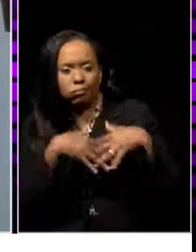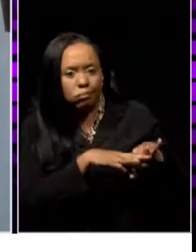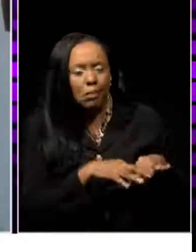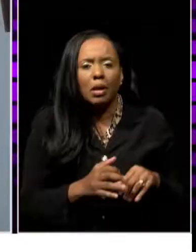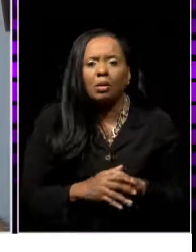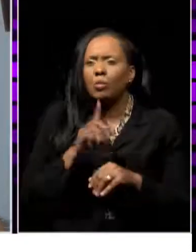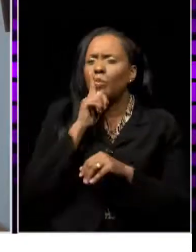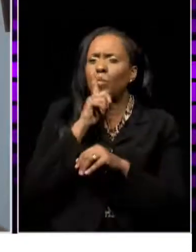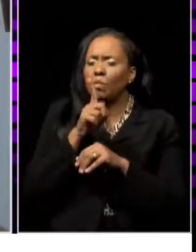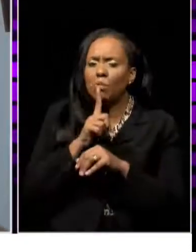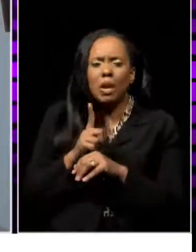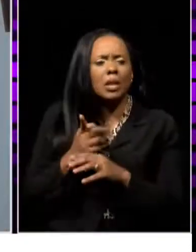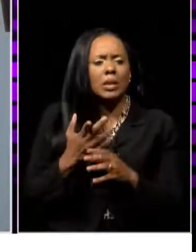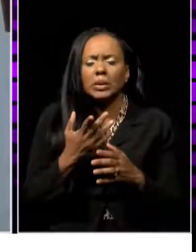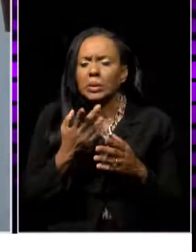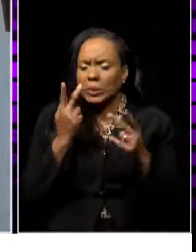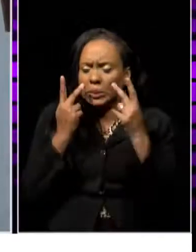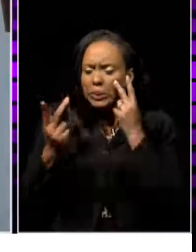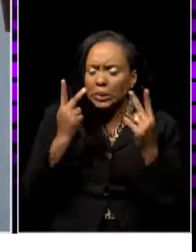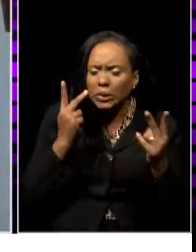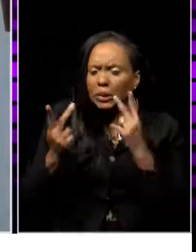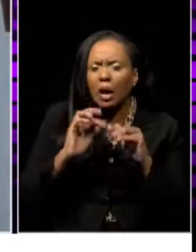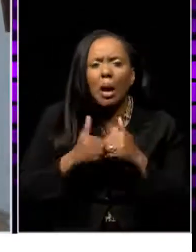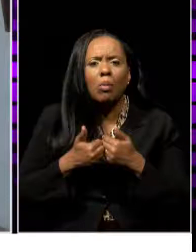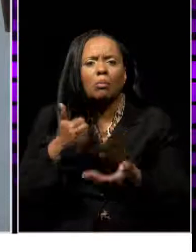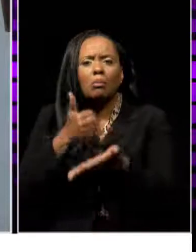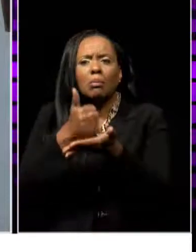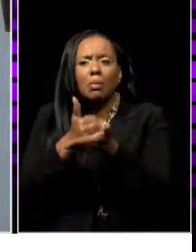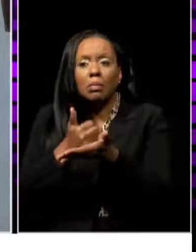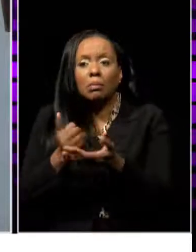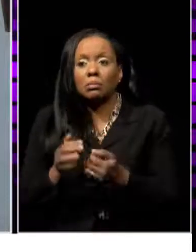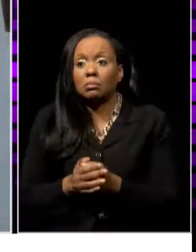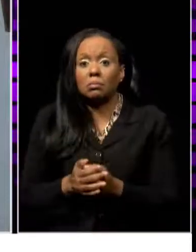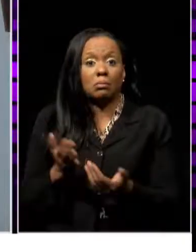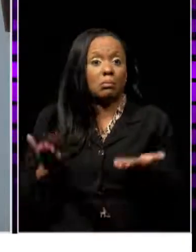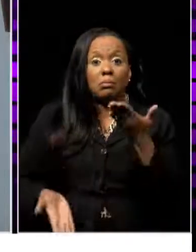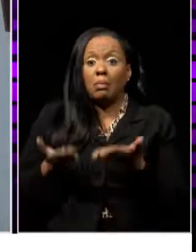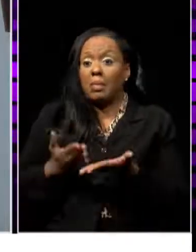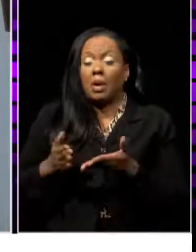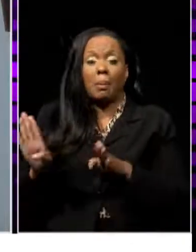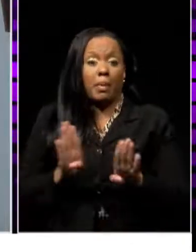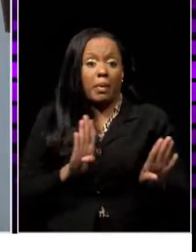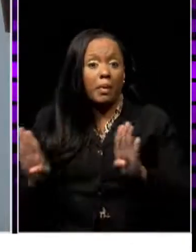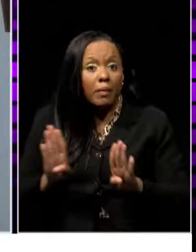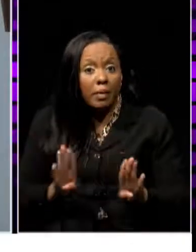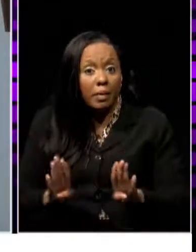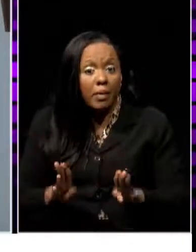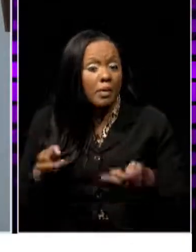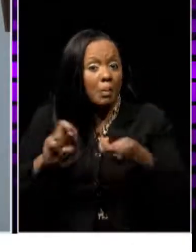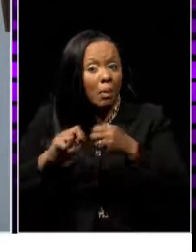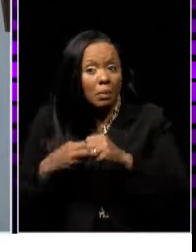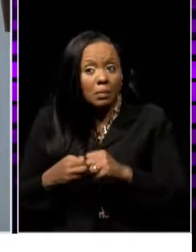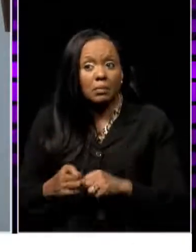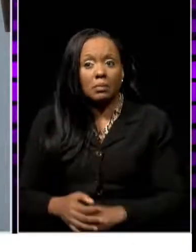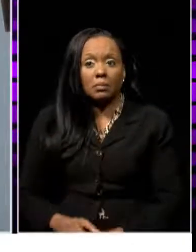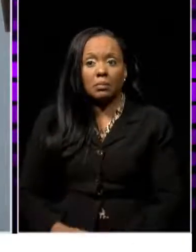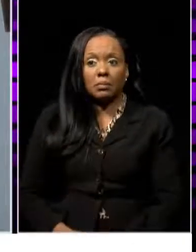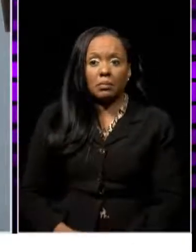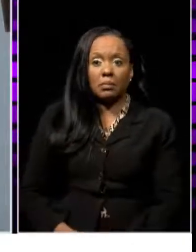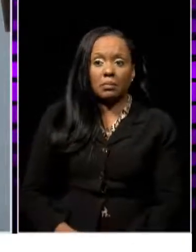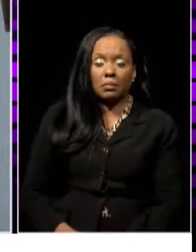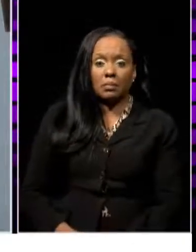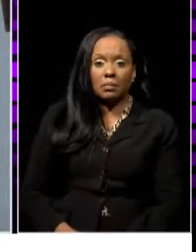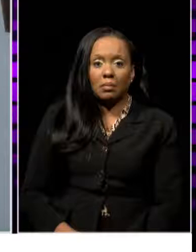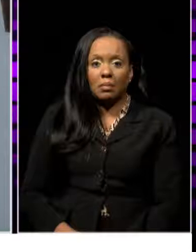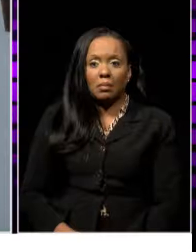These are the areas that we're having challenges with. Because a lot of times behavior may be one of those things. Now, in the class, we cannot address behavior as